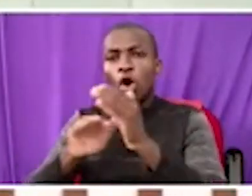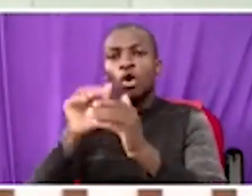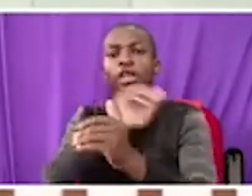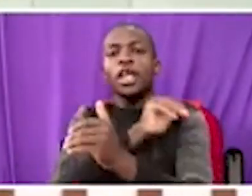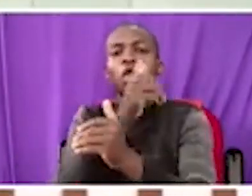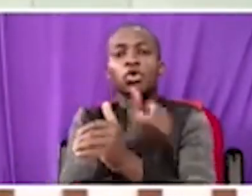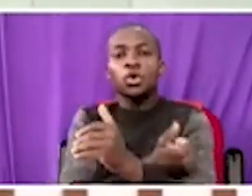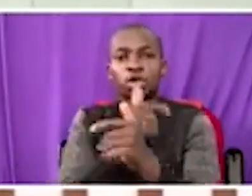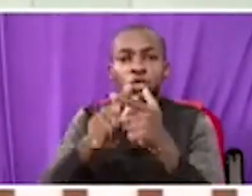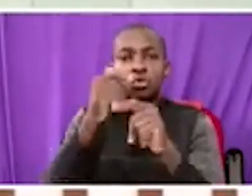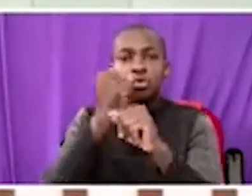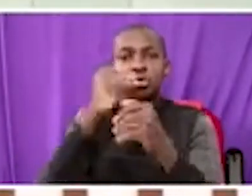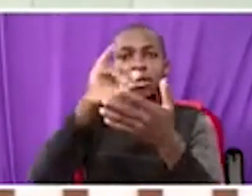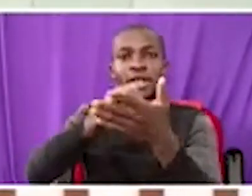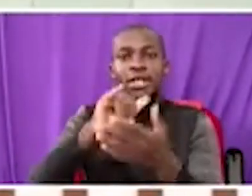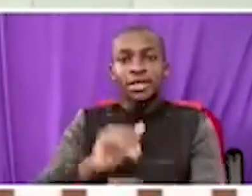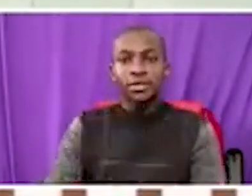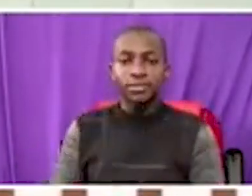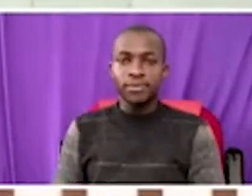that.